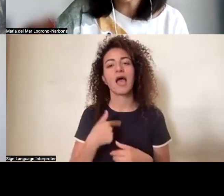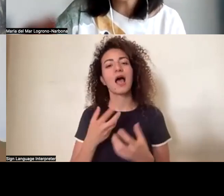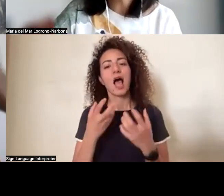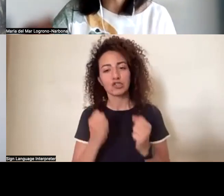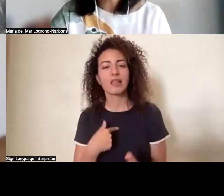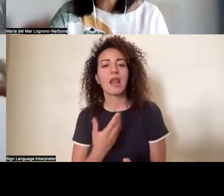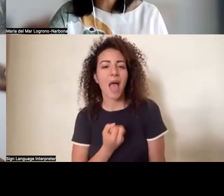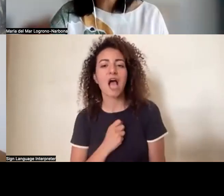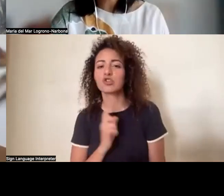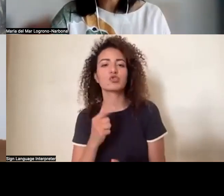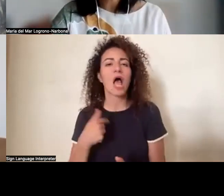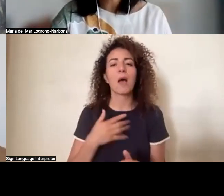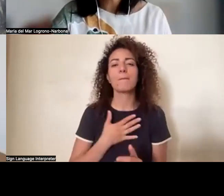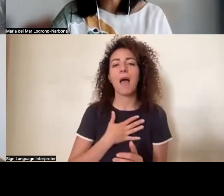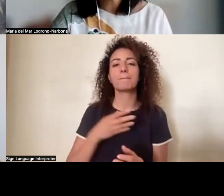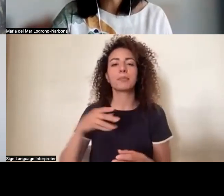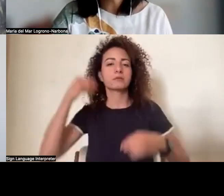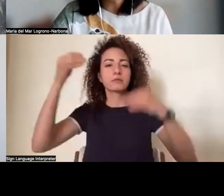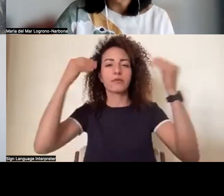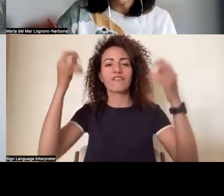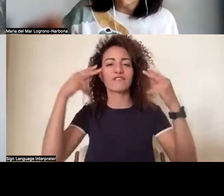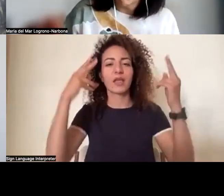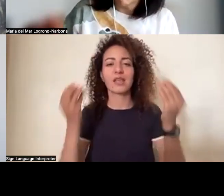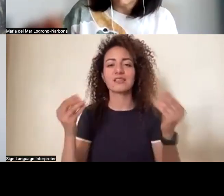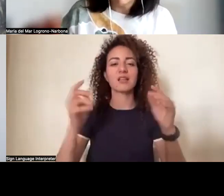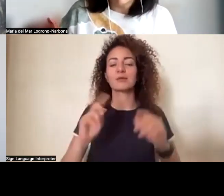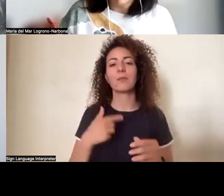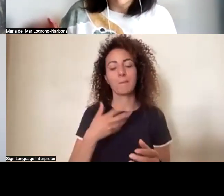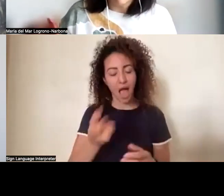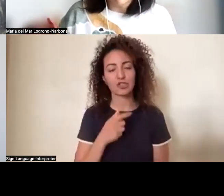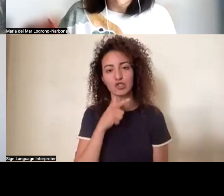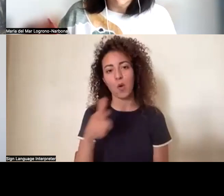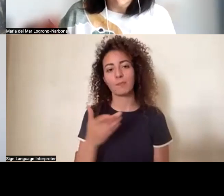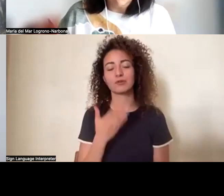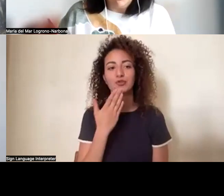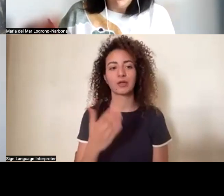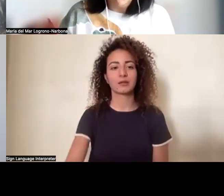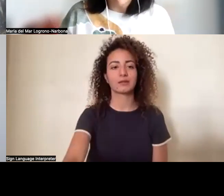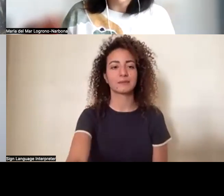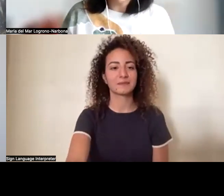not that I'm trying to enumerate tons of questions. Thank you.